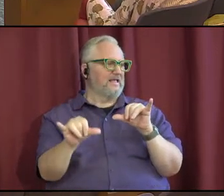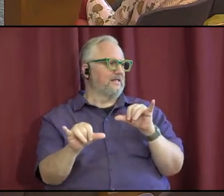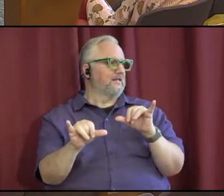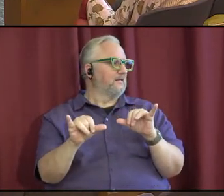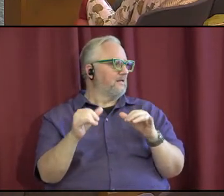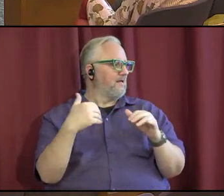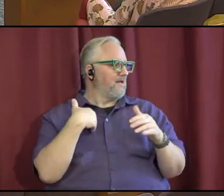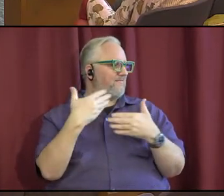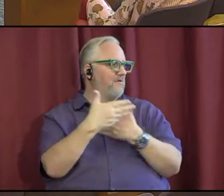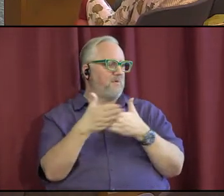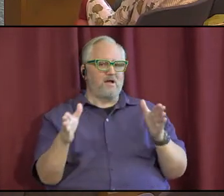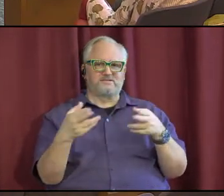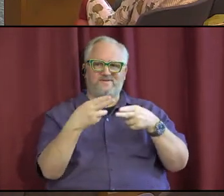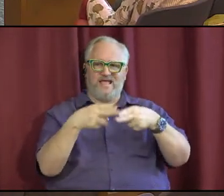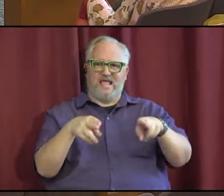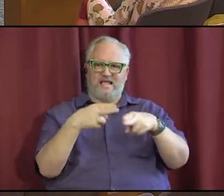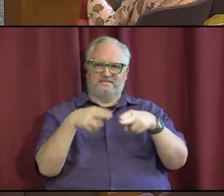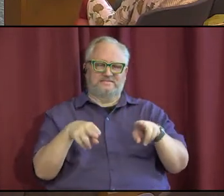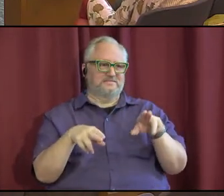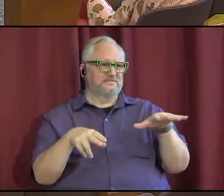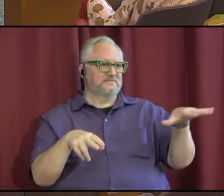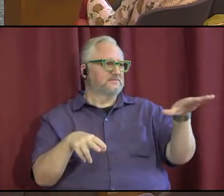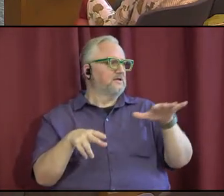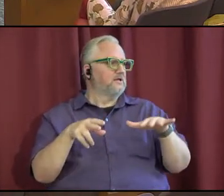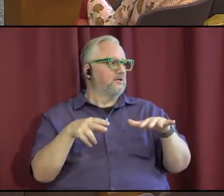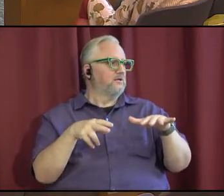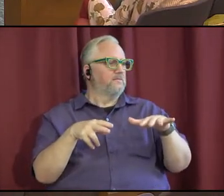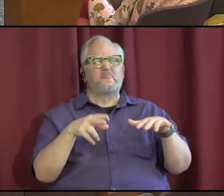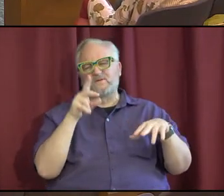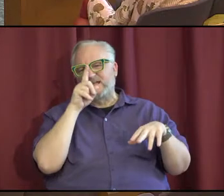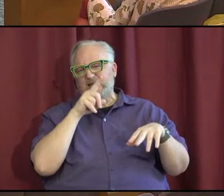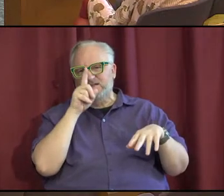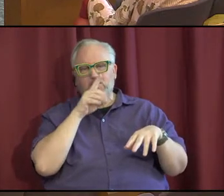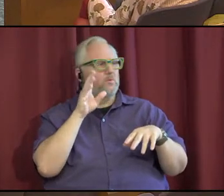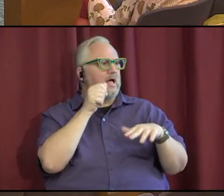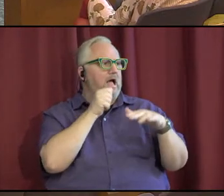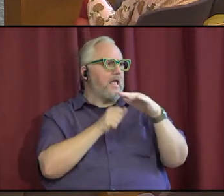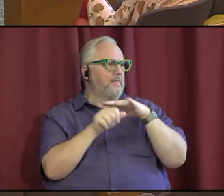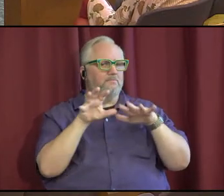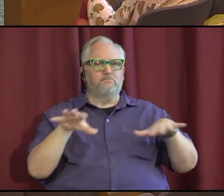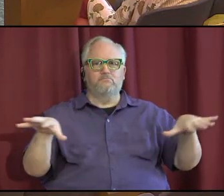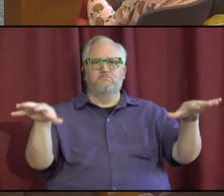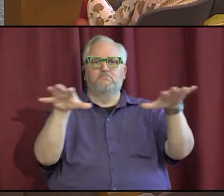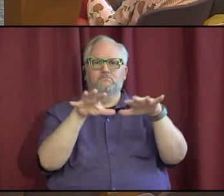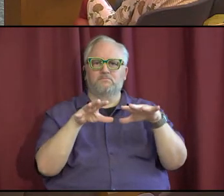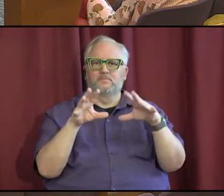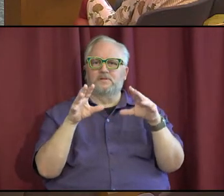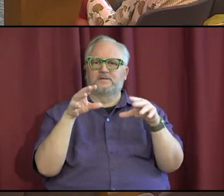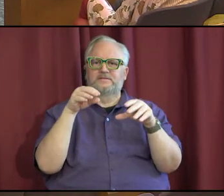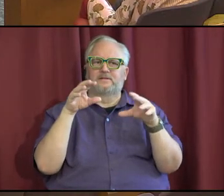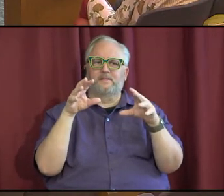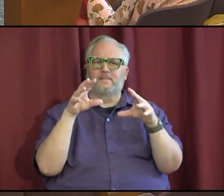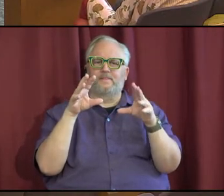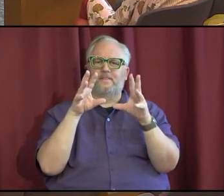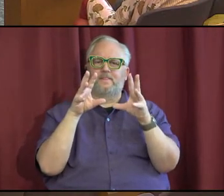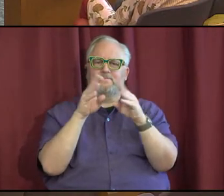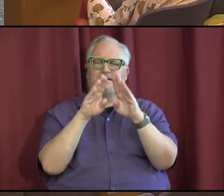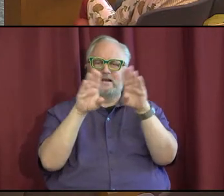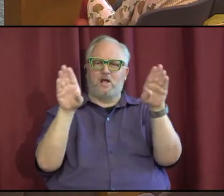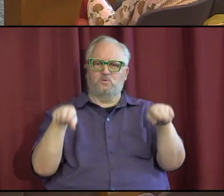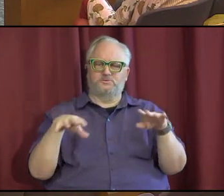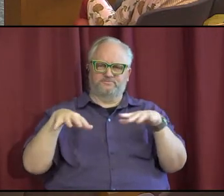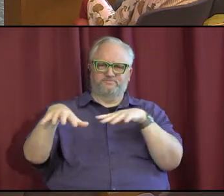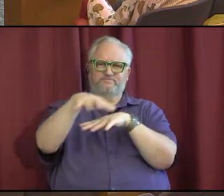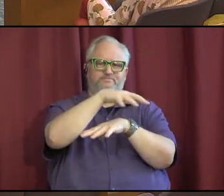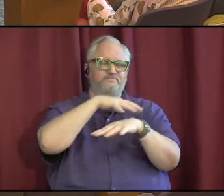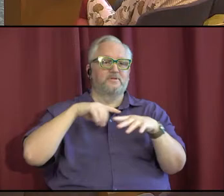whole box of eggs up here, and we're going to hide, they're fake. We're going to hide them around the meeting house, and then when we're done,